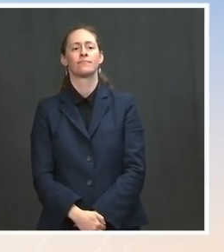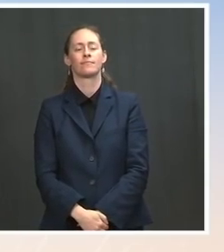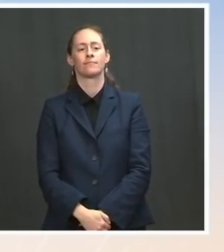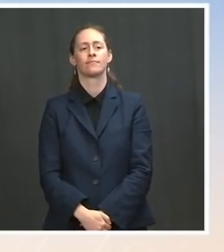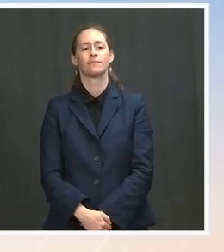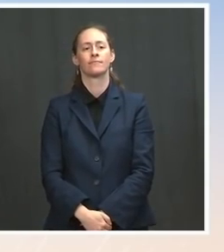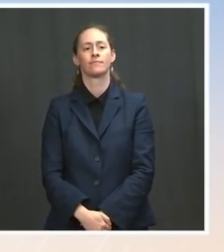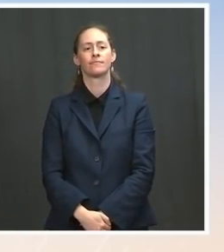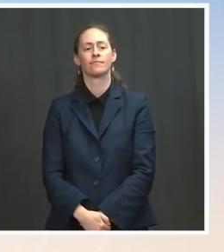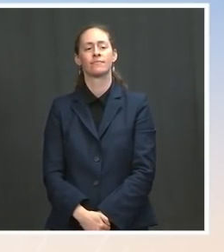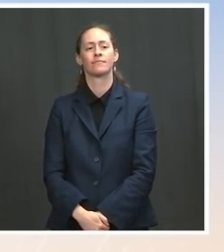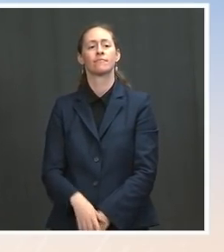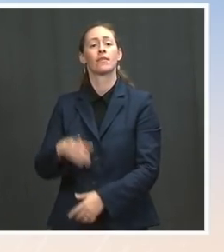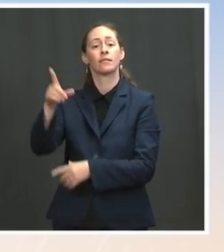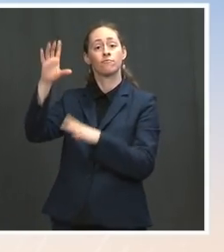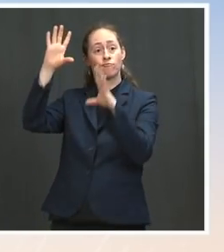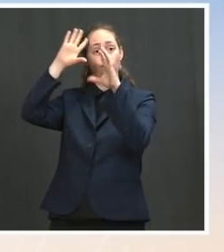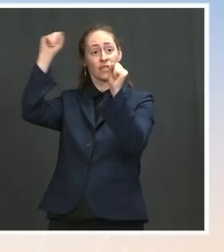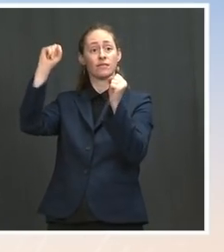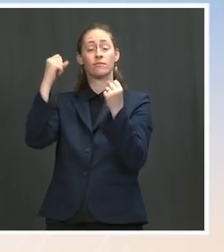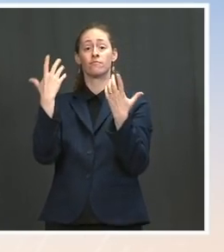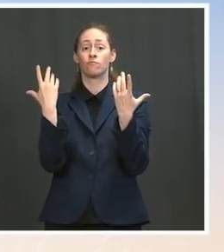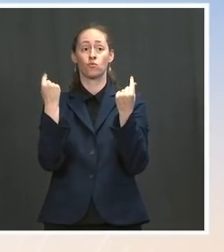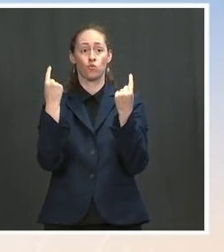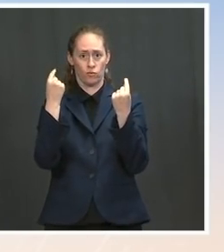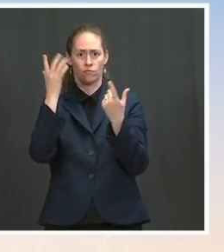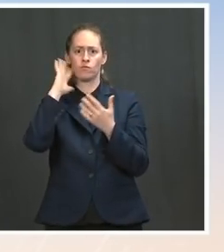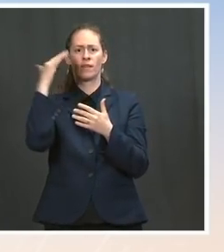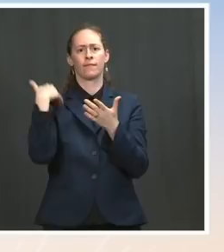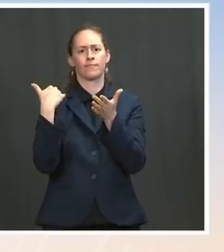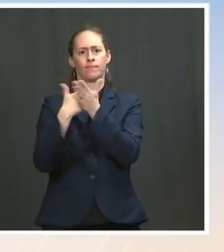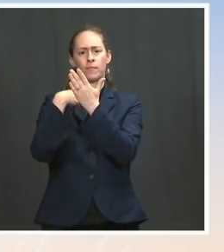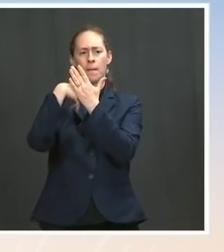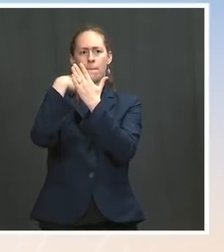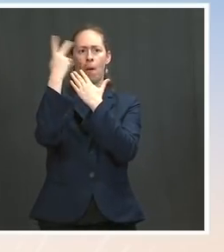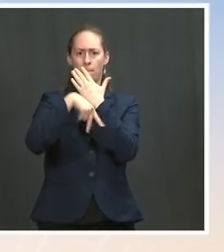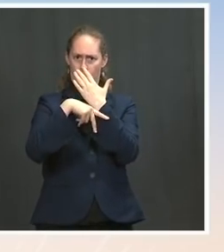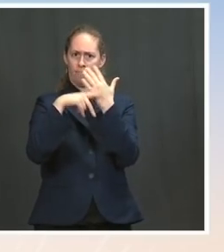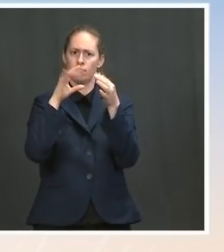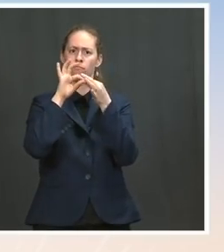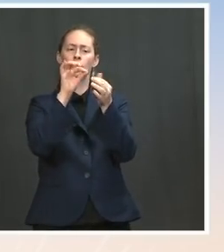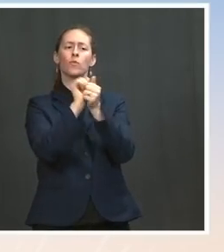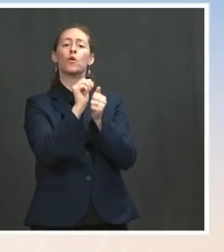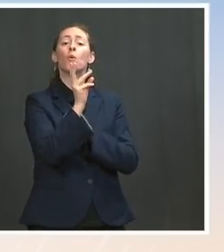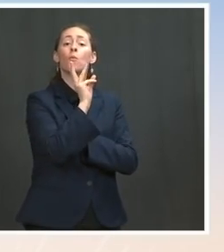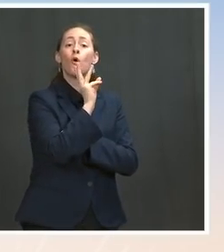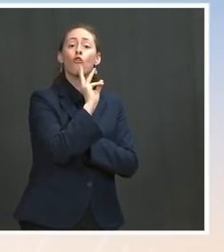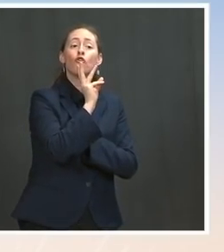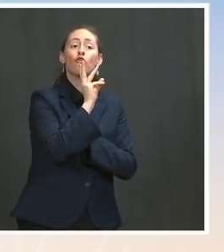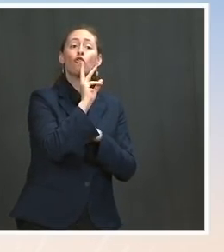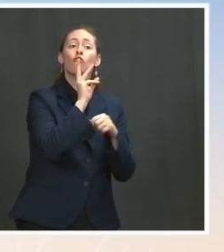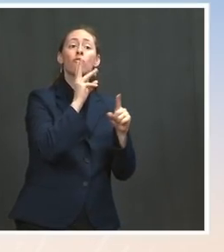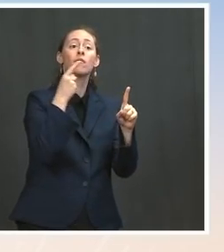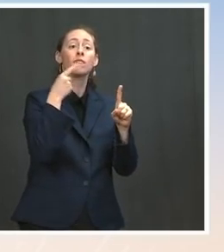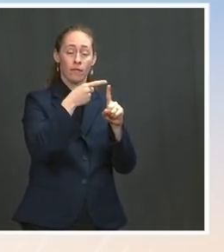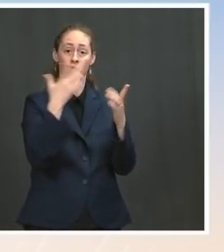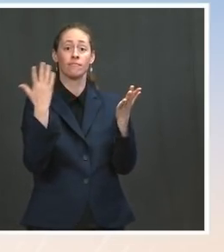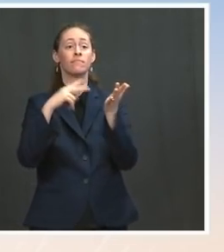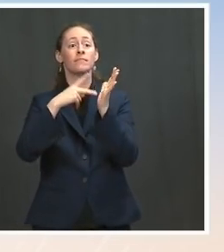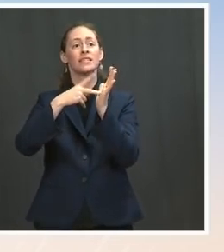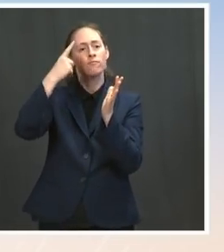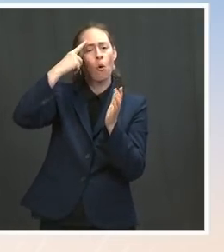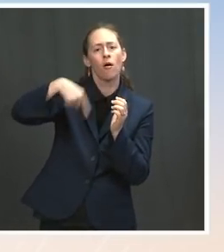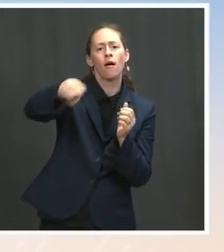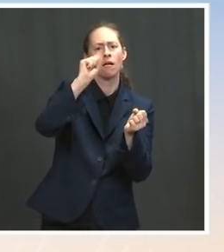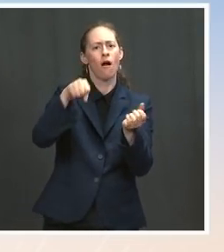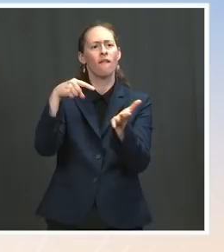Program, a first-of-its-kind water assistance program that will expand access to more affordable water and help low-income households affected by